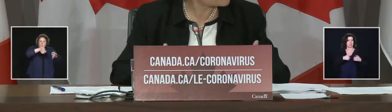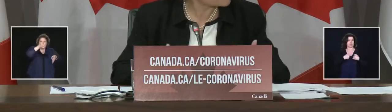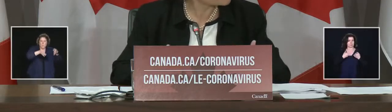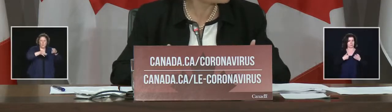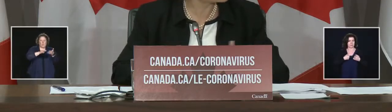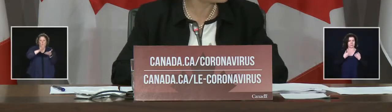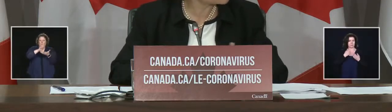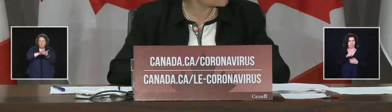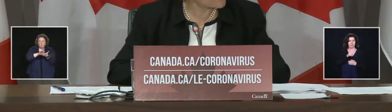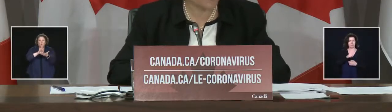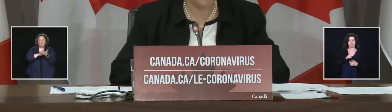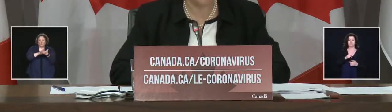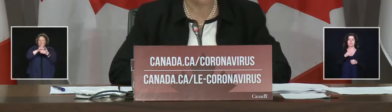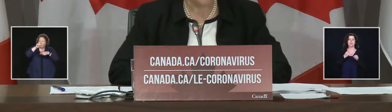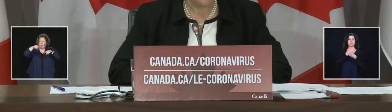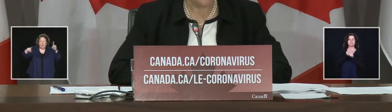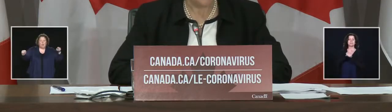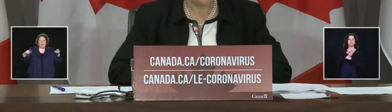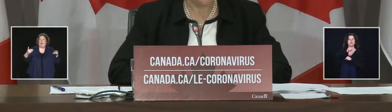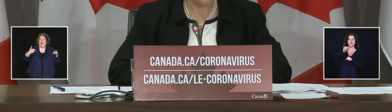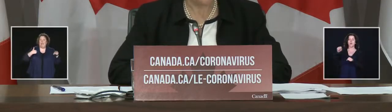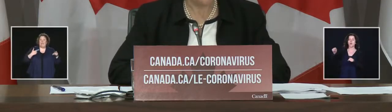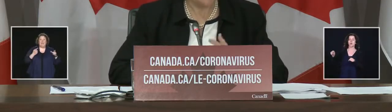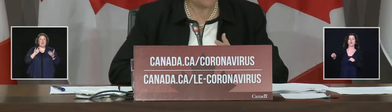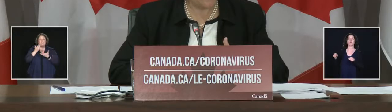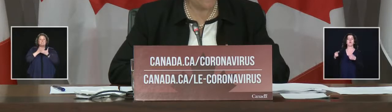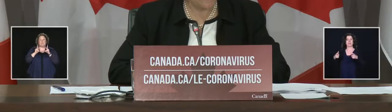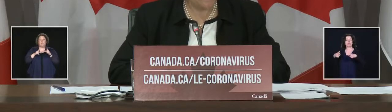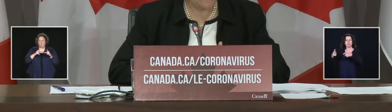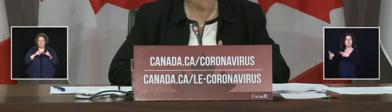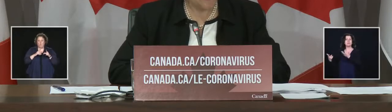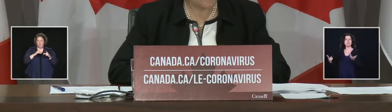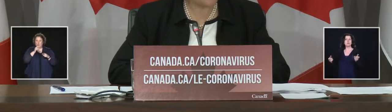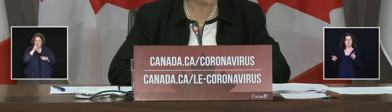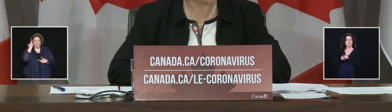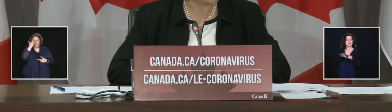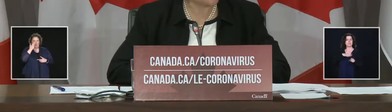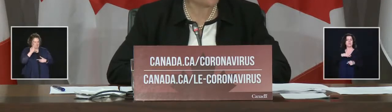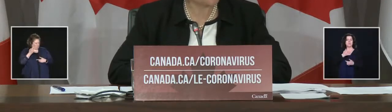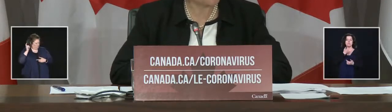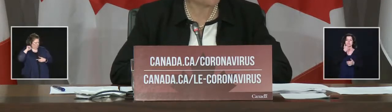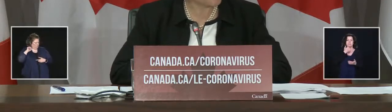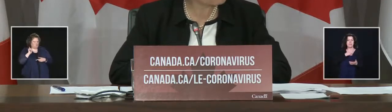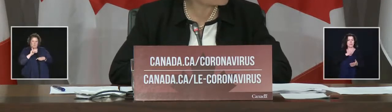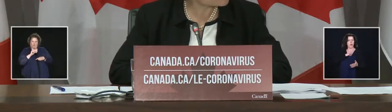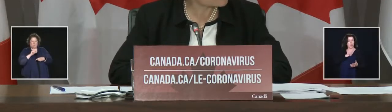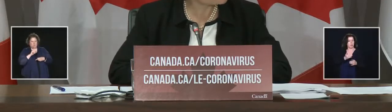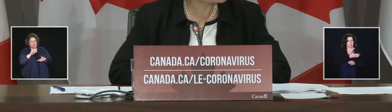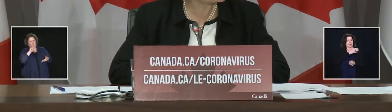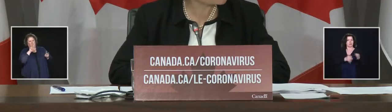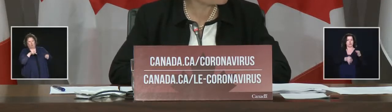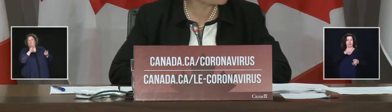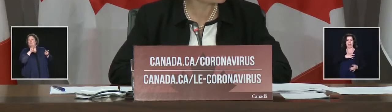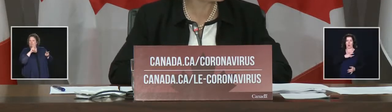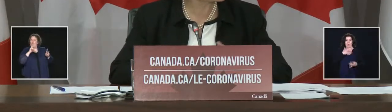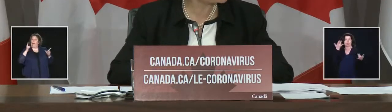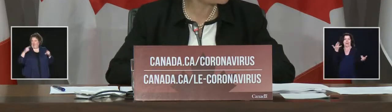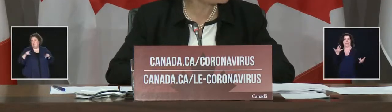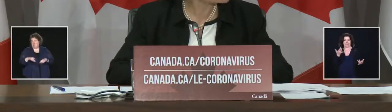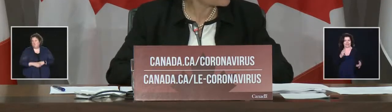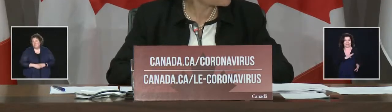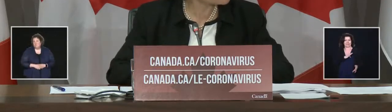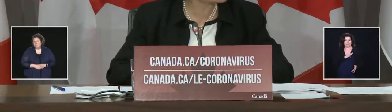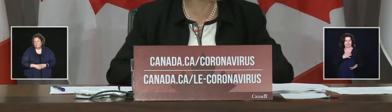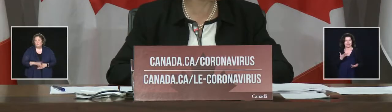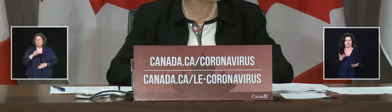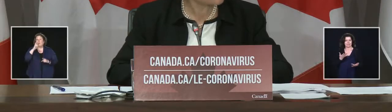bias exists in our country. The Minister of Public Safety, Bill Blair, was